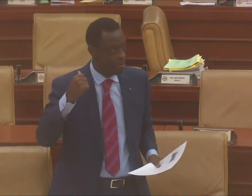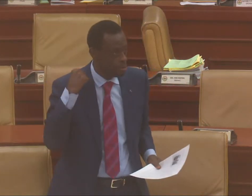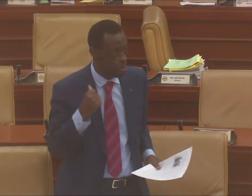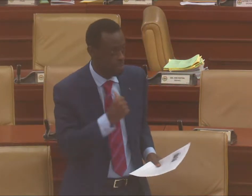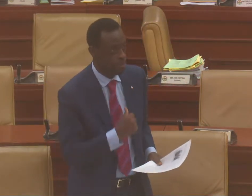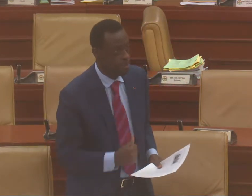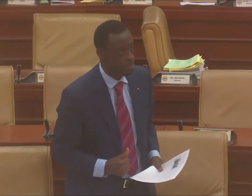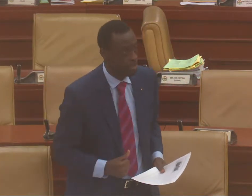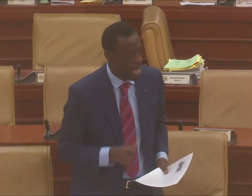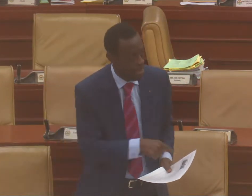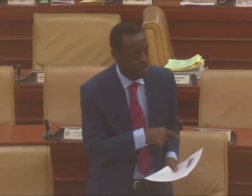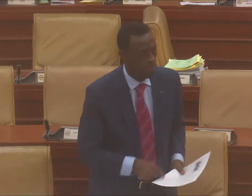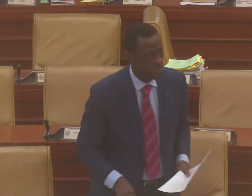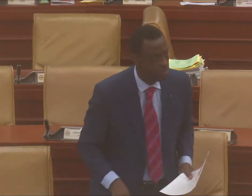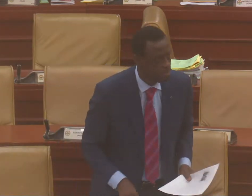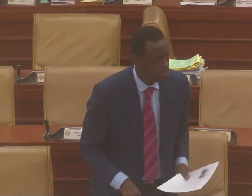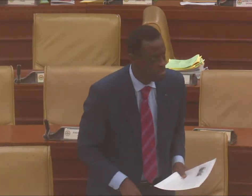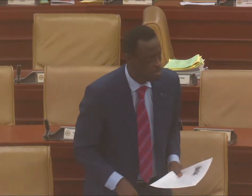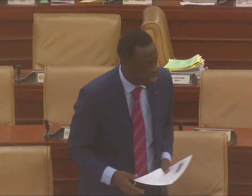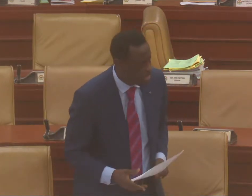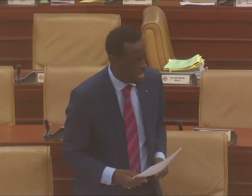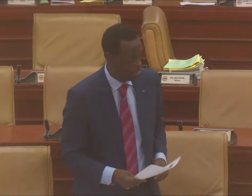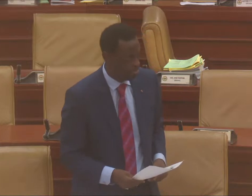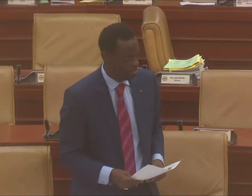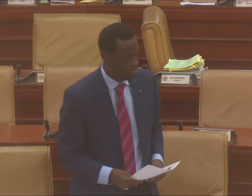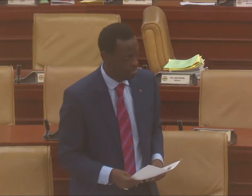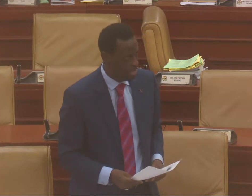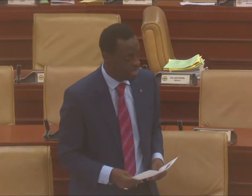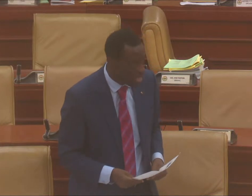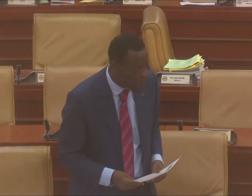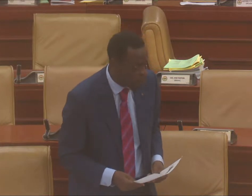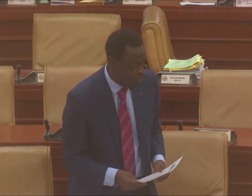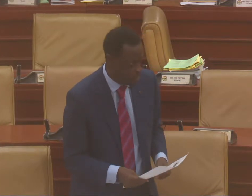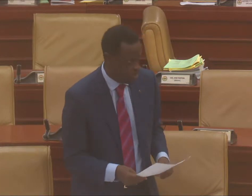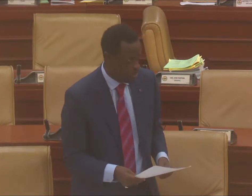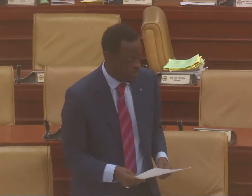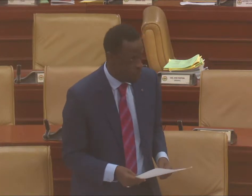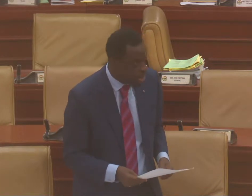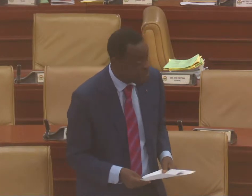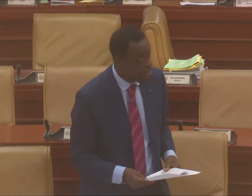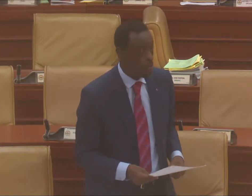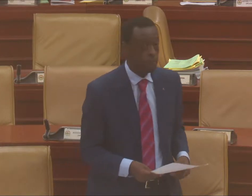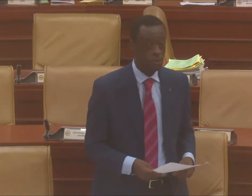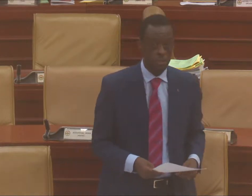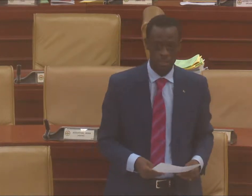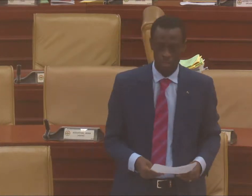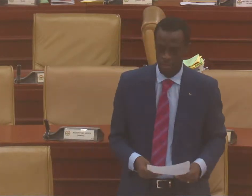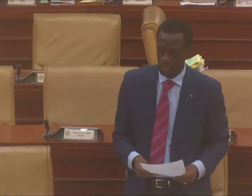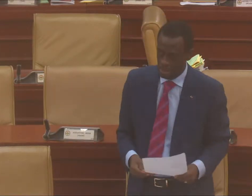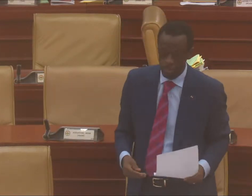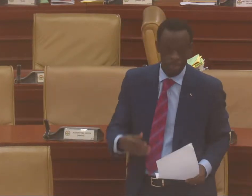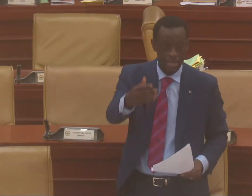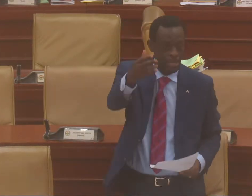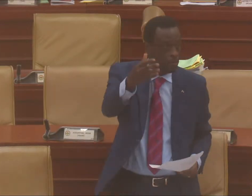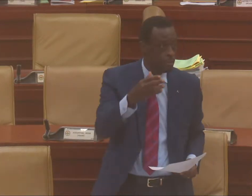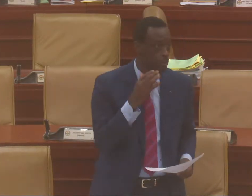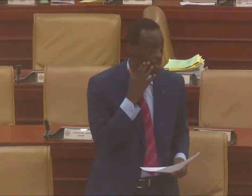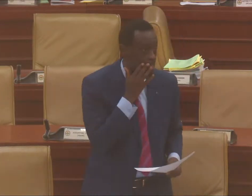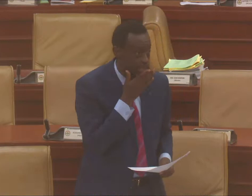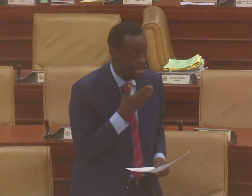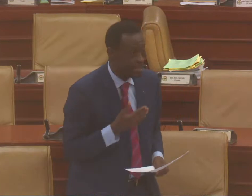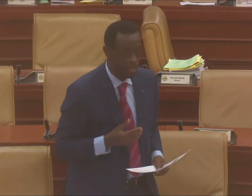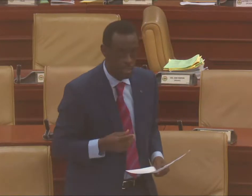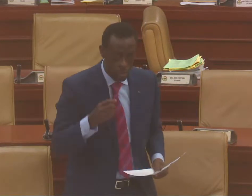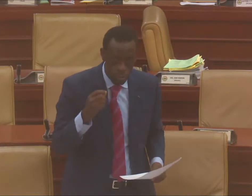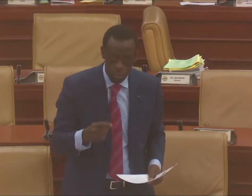and resolve the problems about COVID. Mr. Speaker, it is therefore very, very unfortunate that sometimes our friends on this